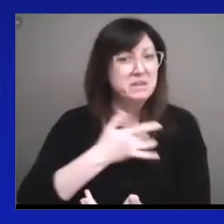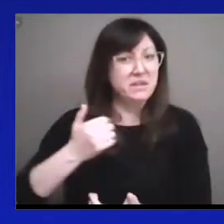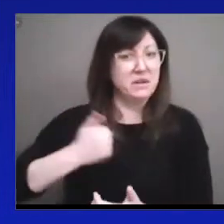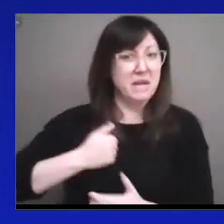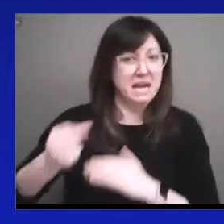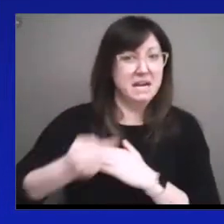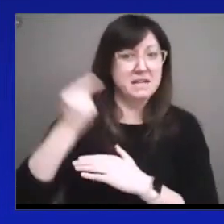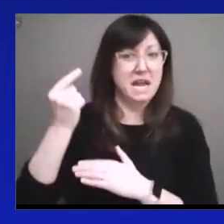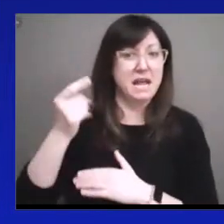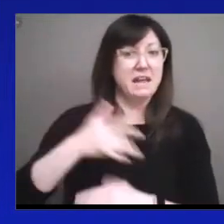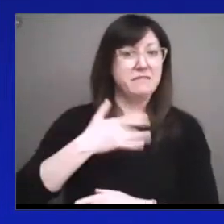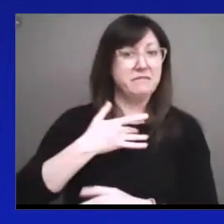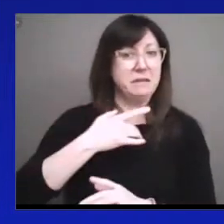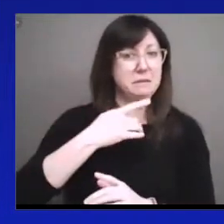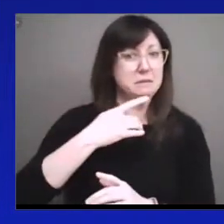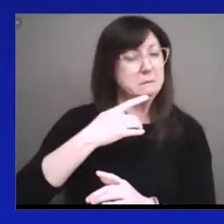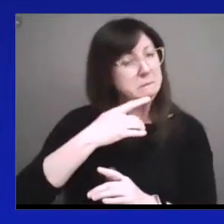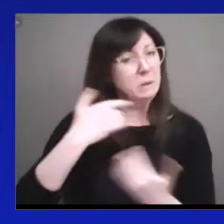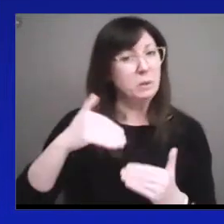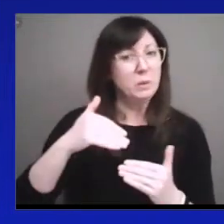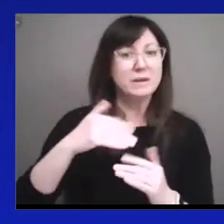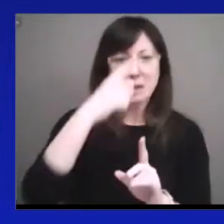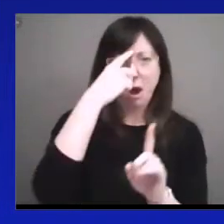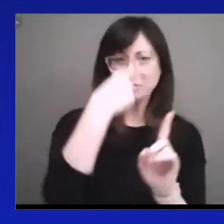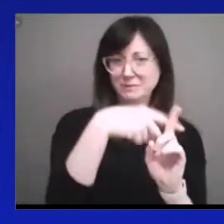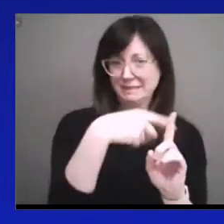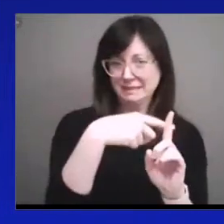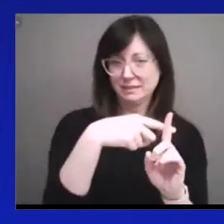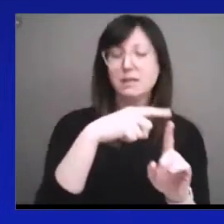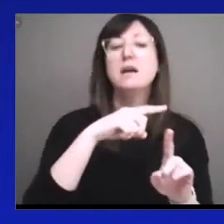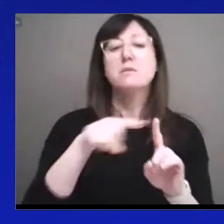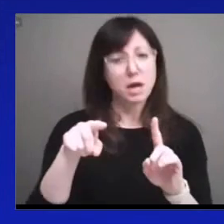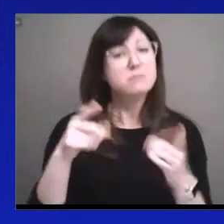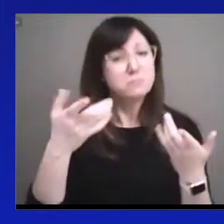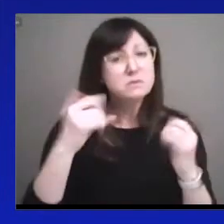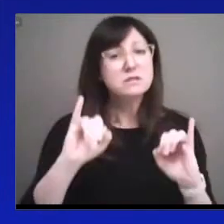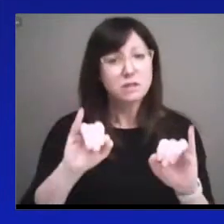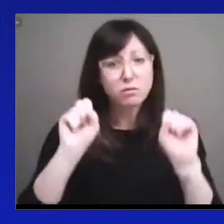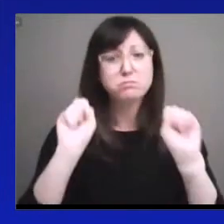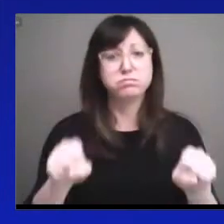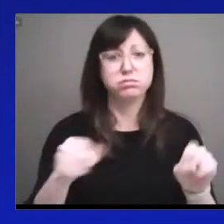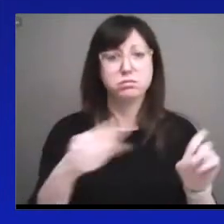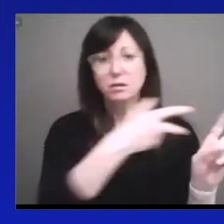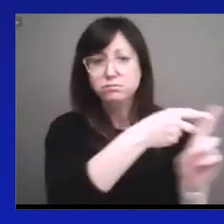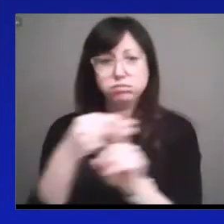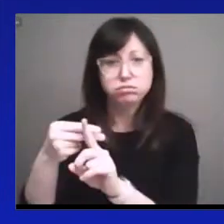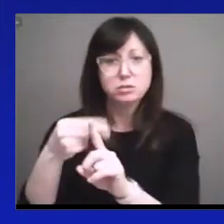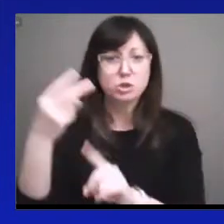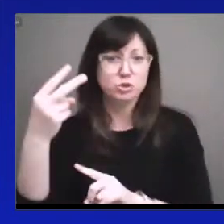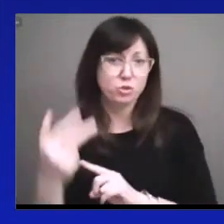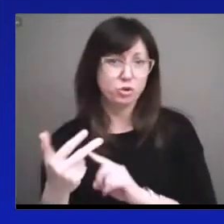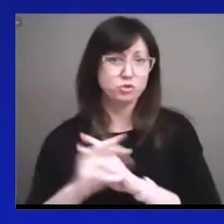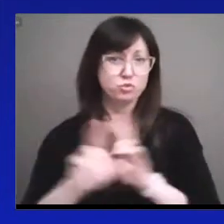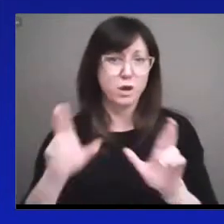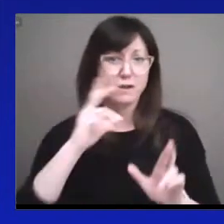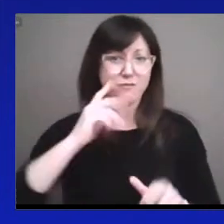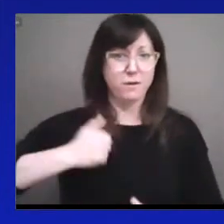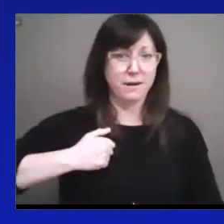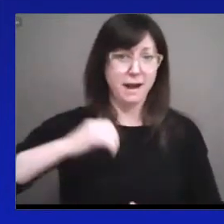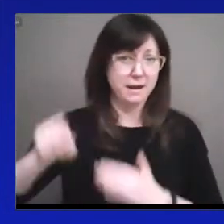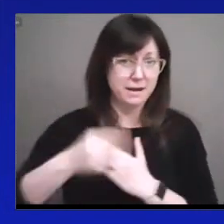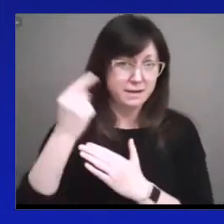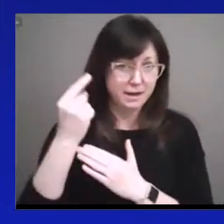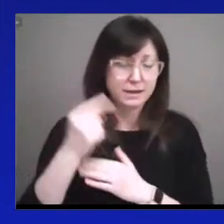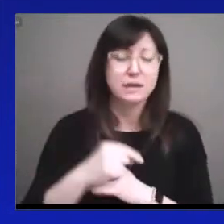or optimistic, but we could realize that absolutely. Now, every week that passes and that